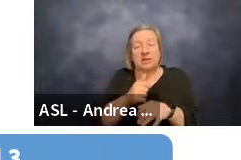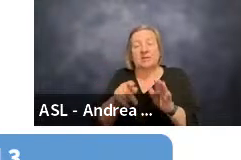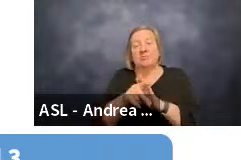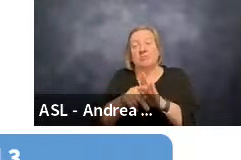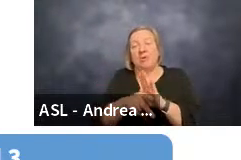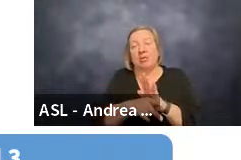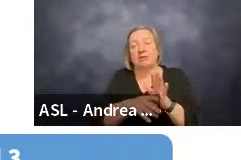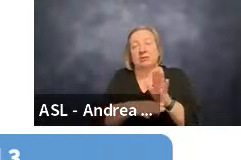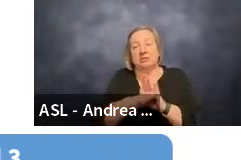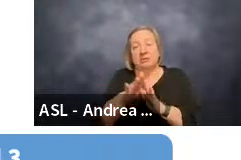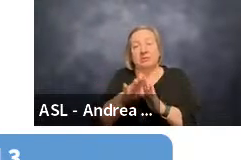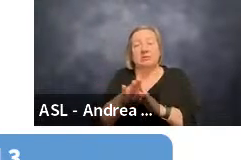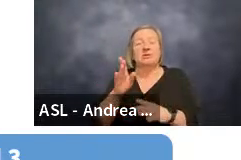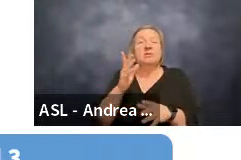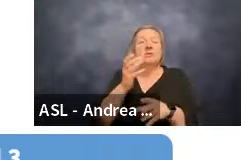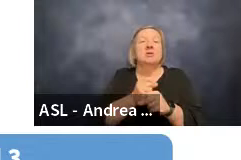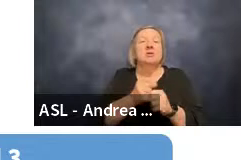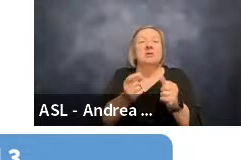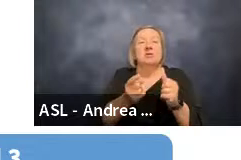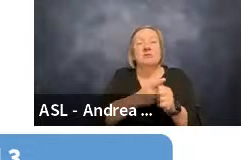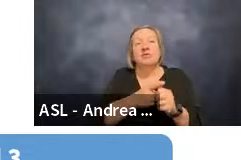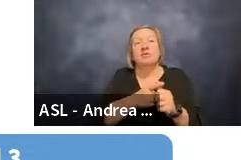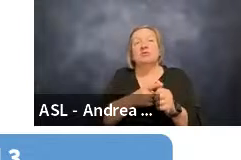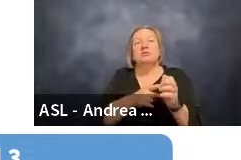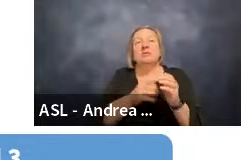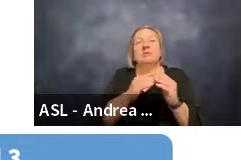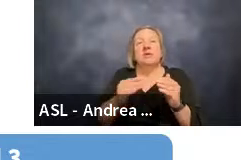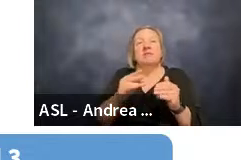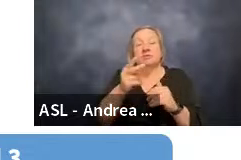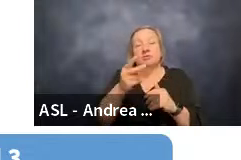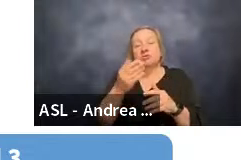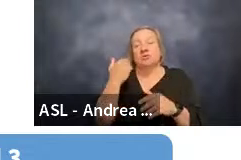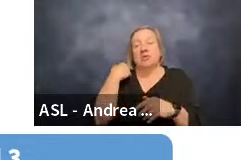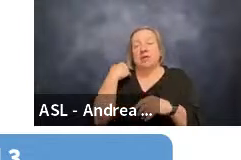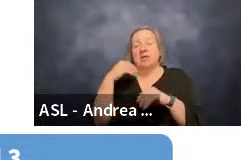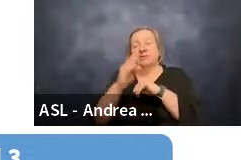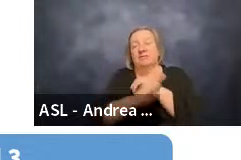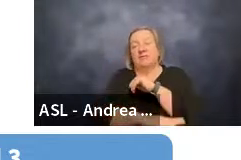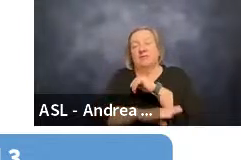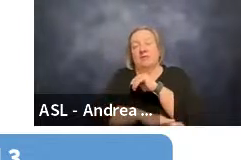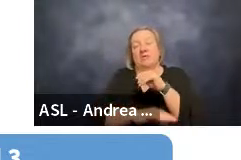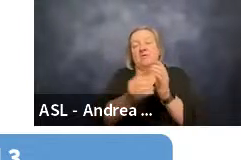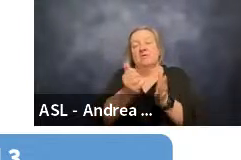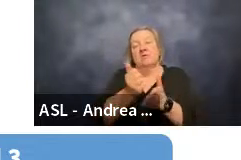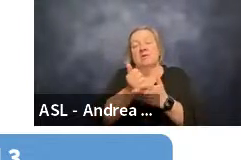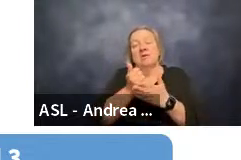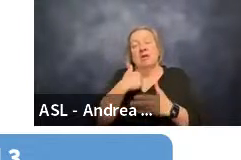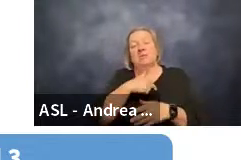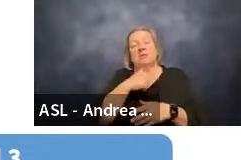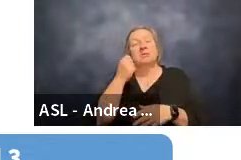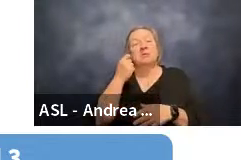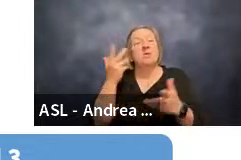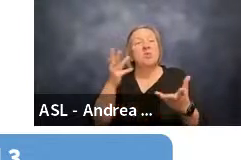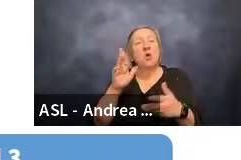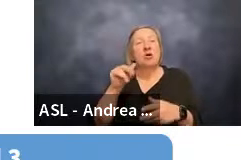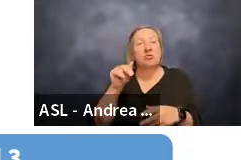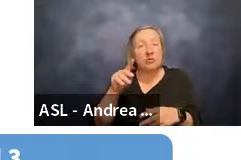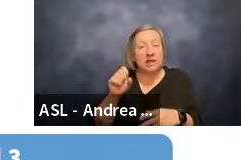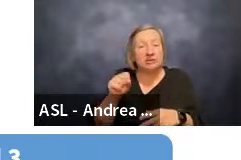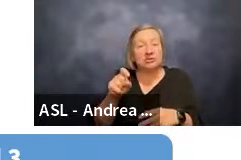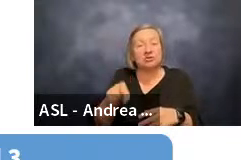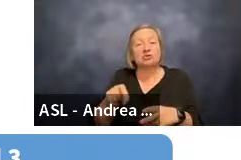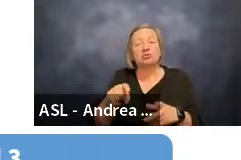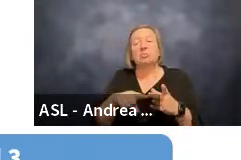we got the initial level 2 traffic and revenue analysis last fall, and that's helped us understand what rates may need to be and what some